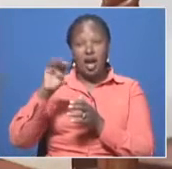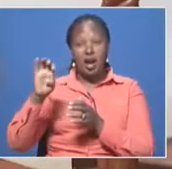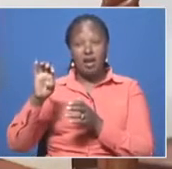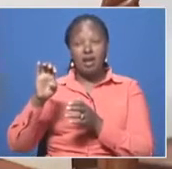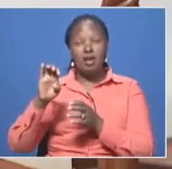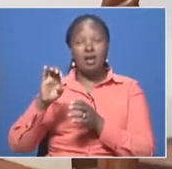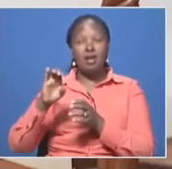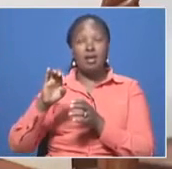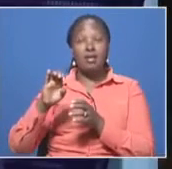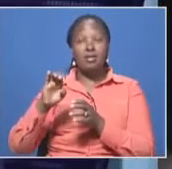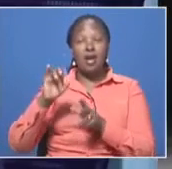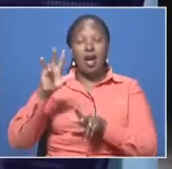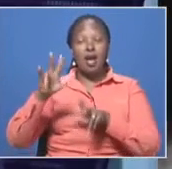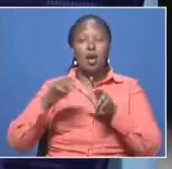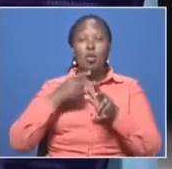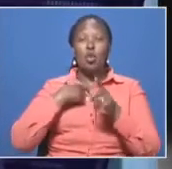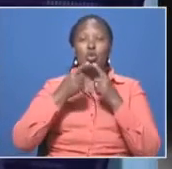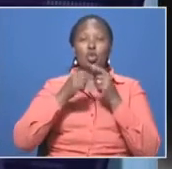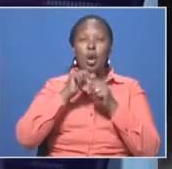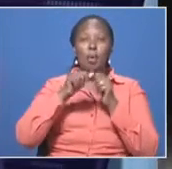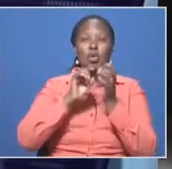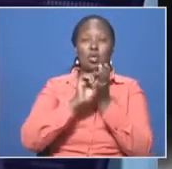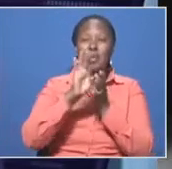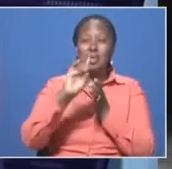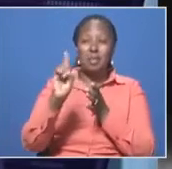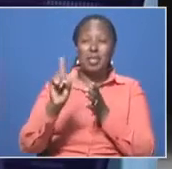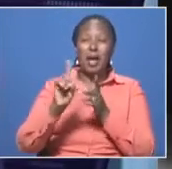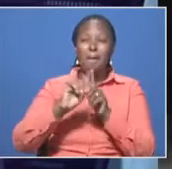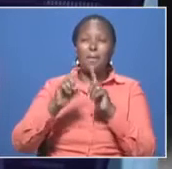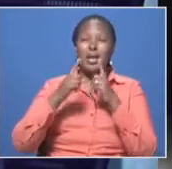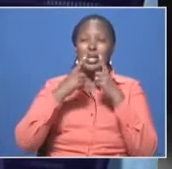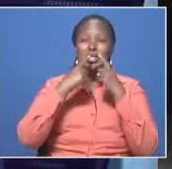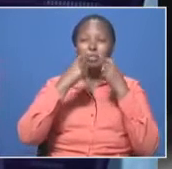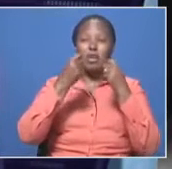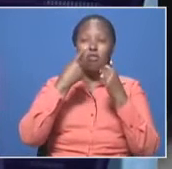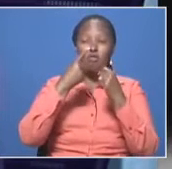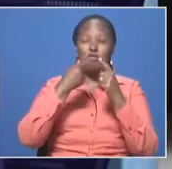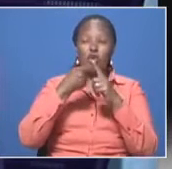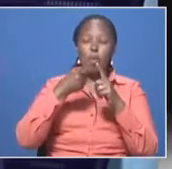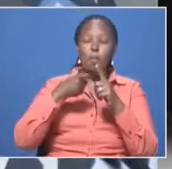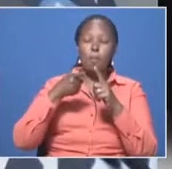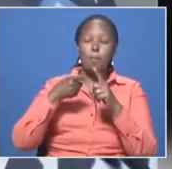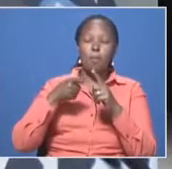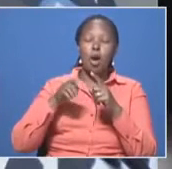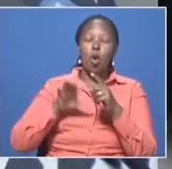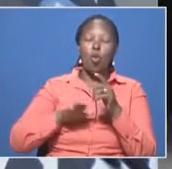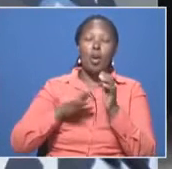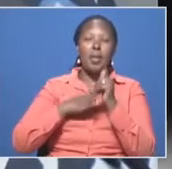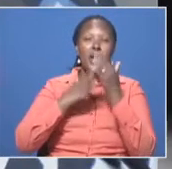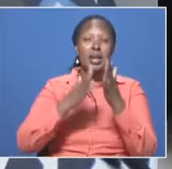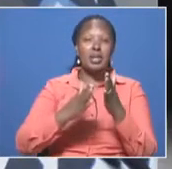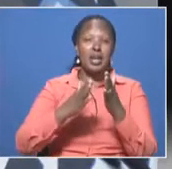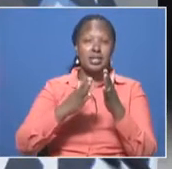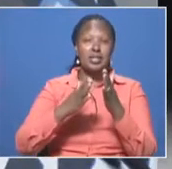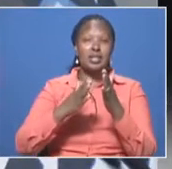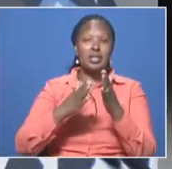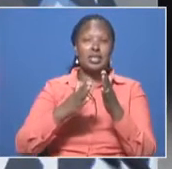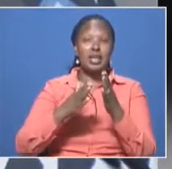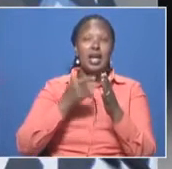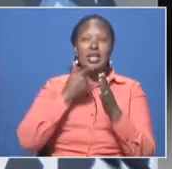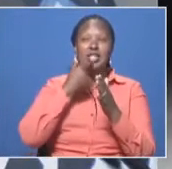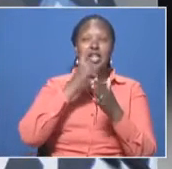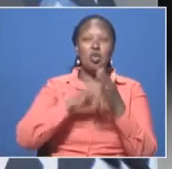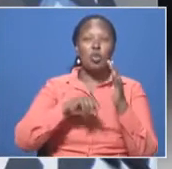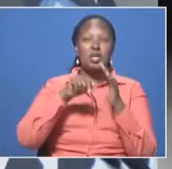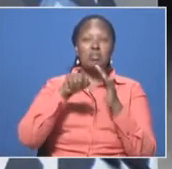the impeachment itself, but rather the statements from women leaders who have, in essence, claimed that she was